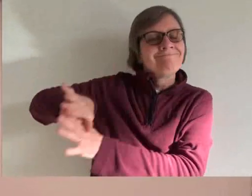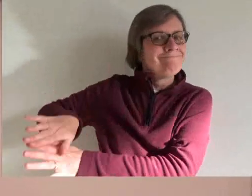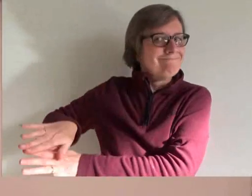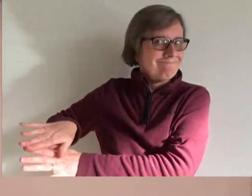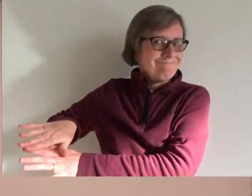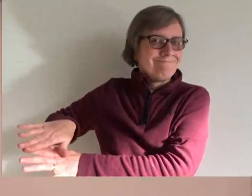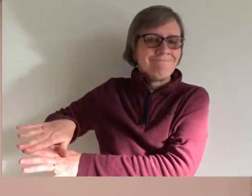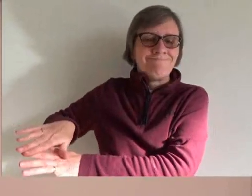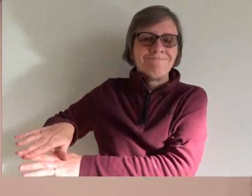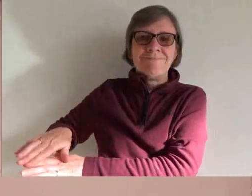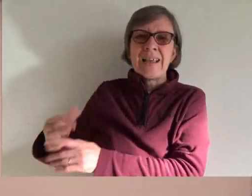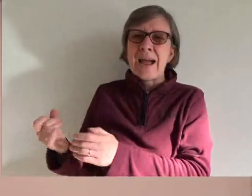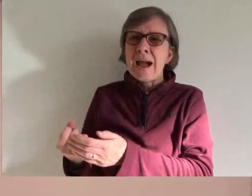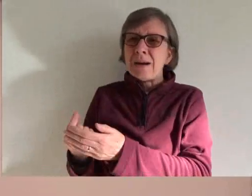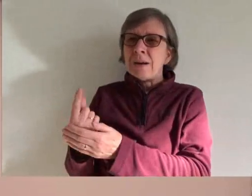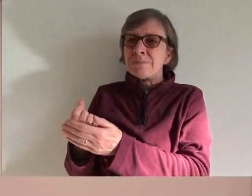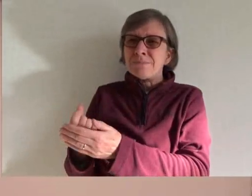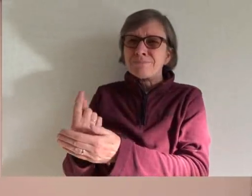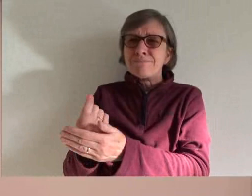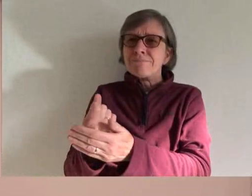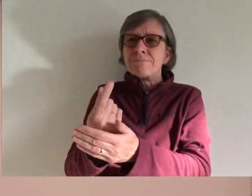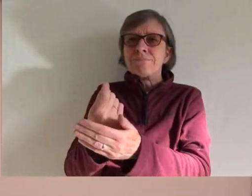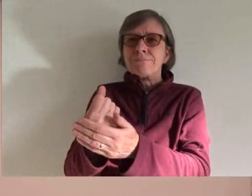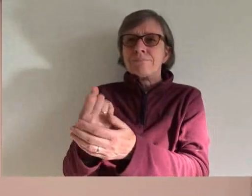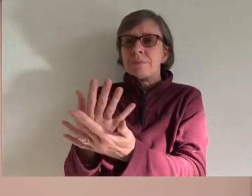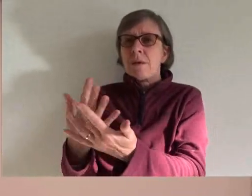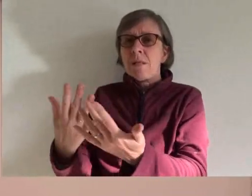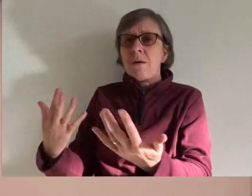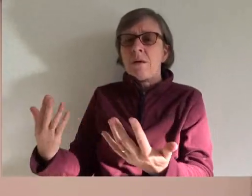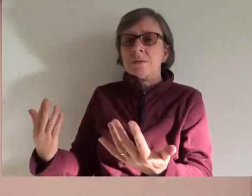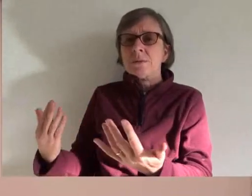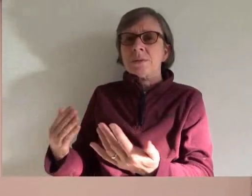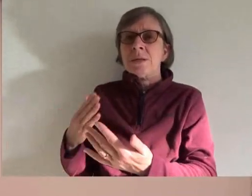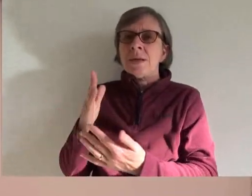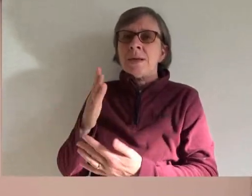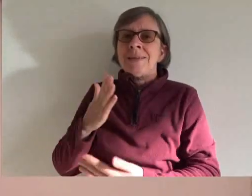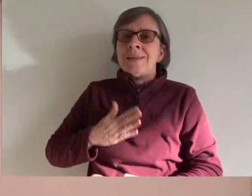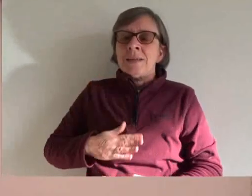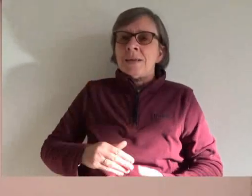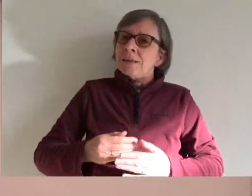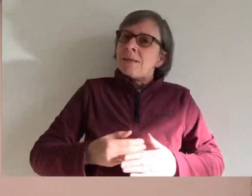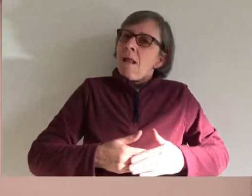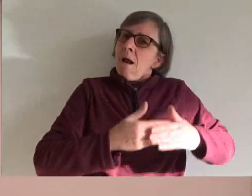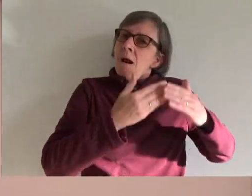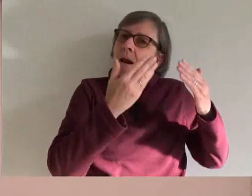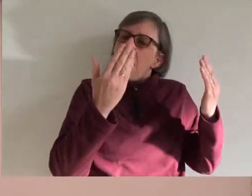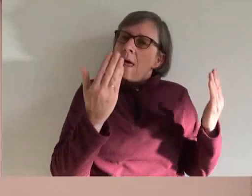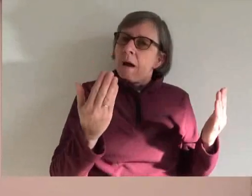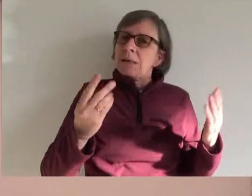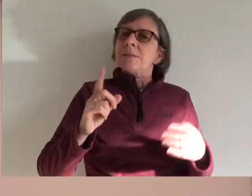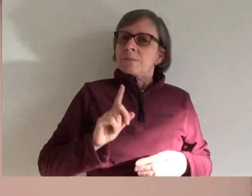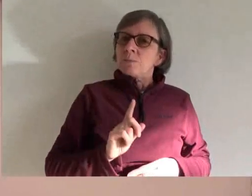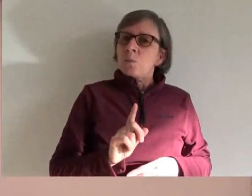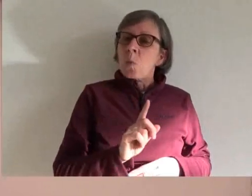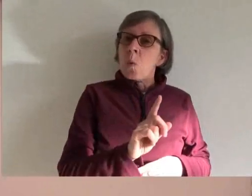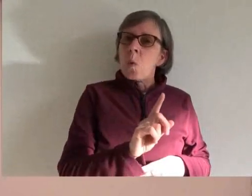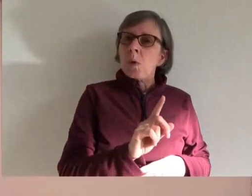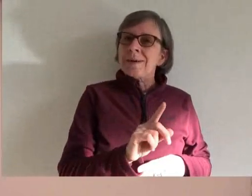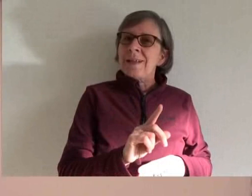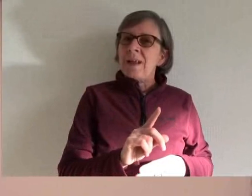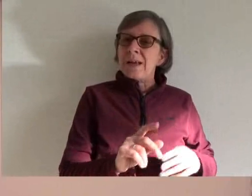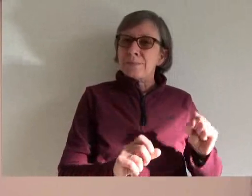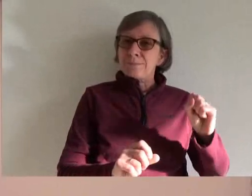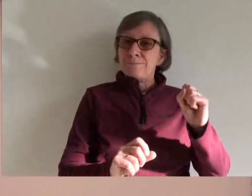is so manifest around us. We need to walk in the light. And it's perhaps here that we can become beacons of